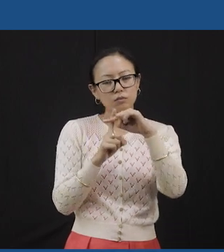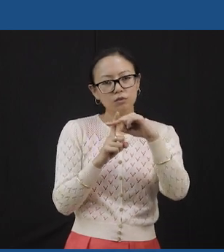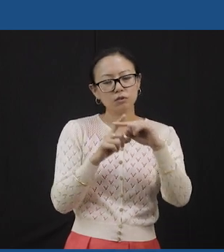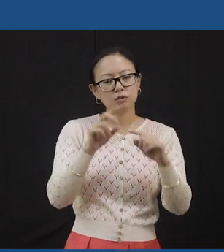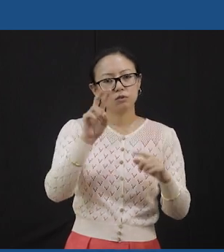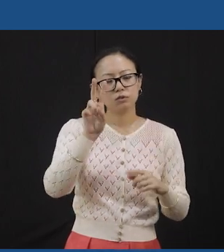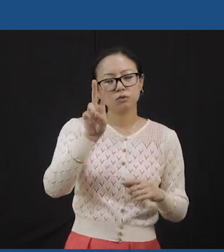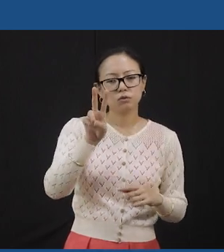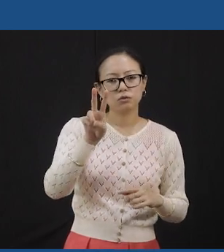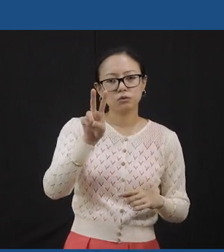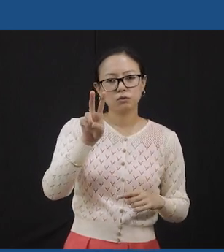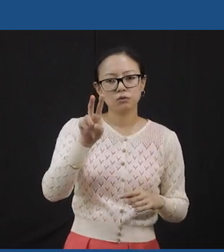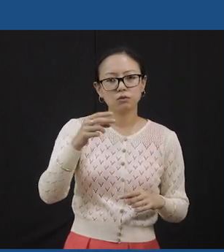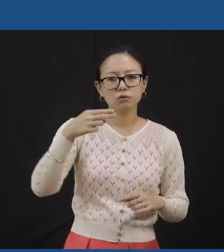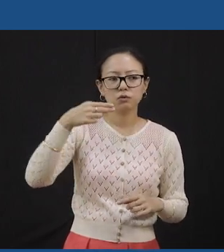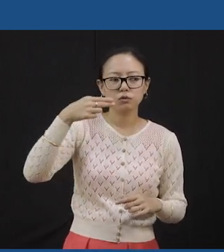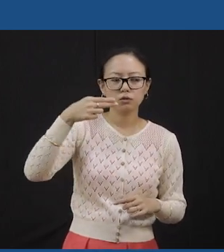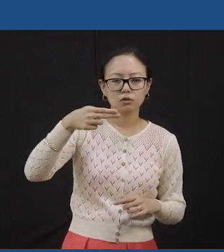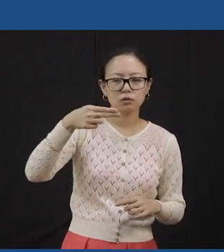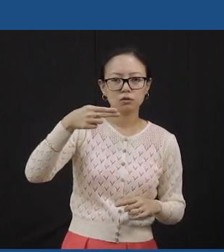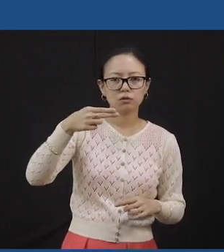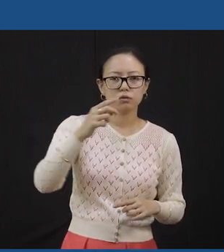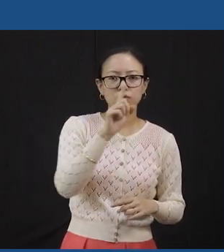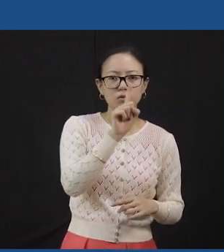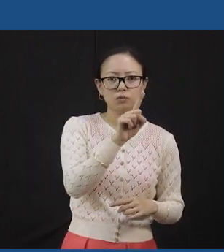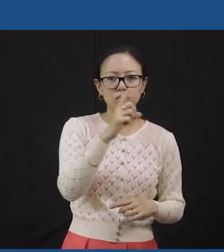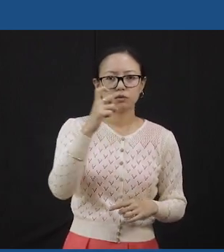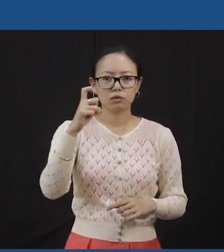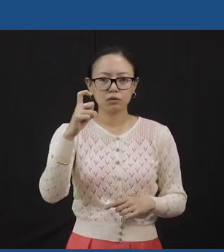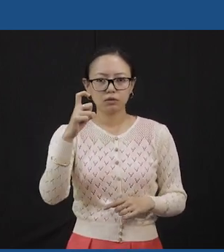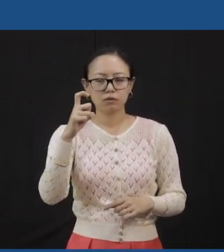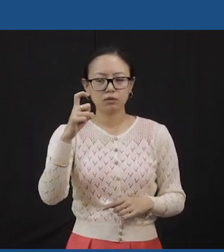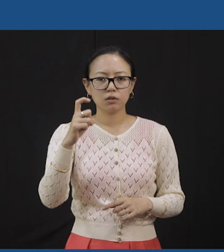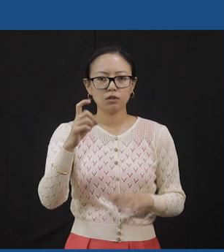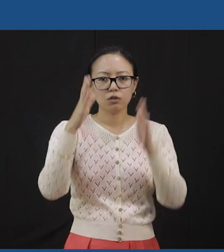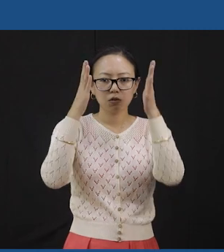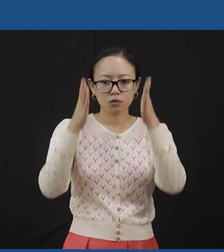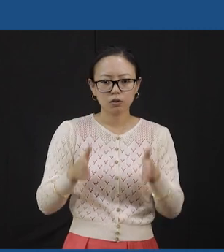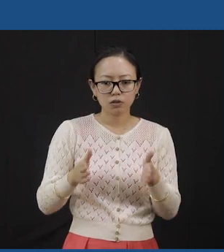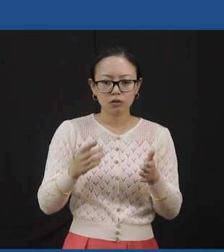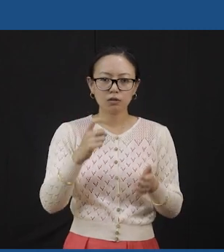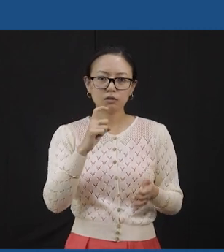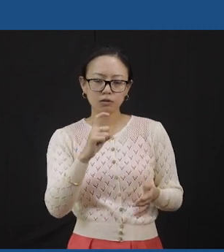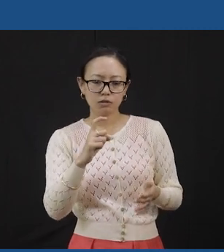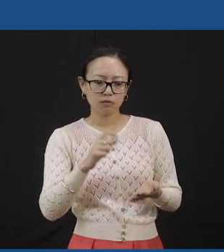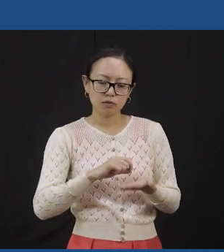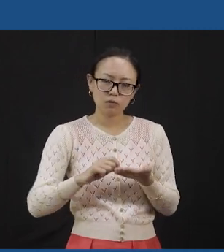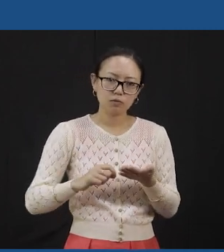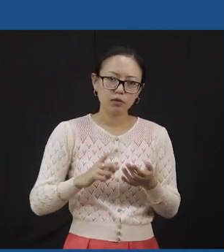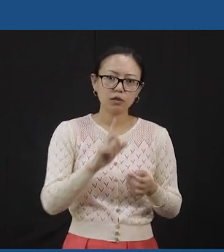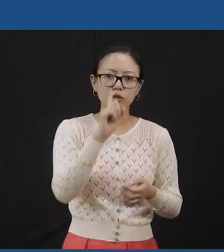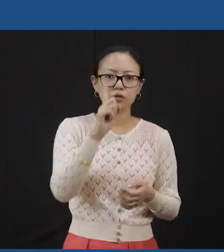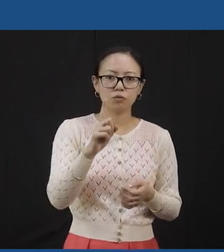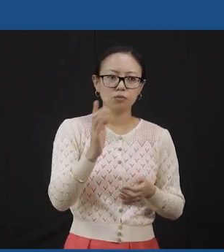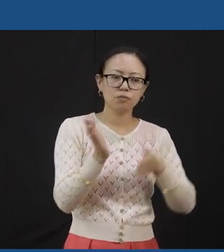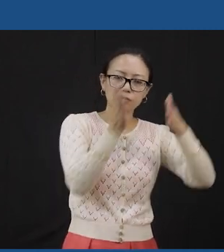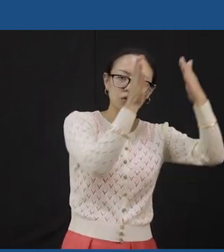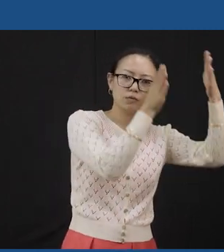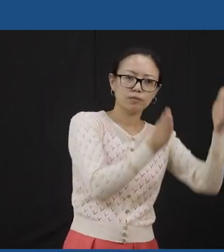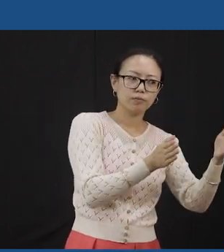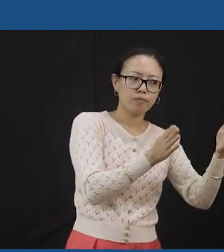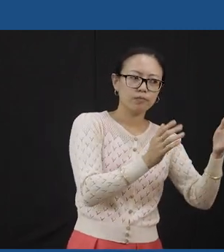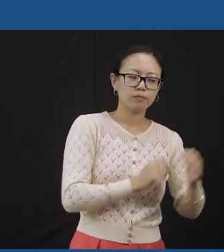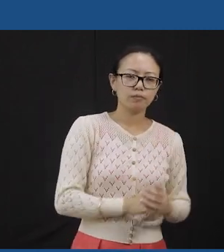15, and 15 plus 2 is 17. So 7 you write in the 10th place, 1 carry over to the next